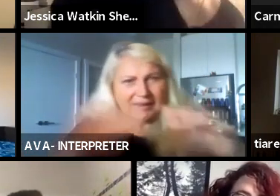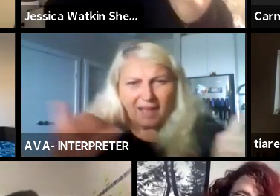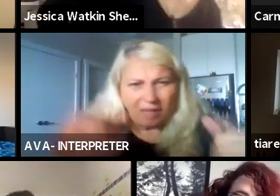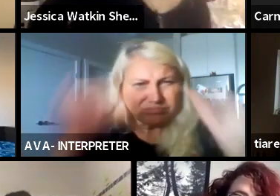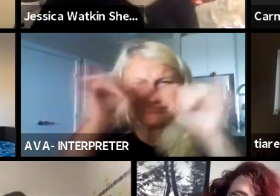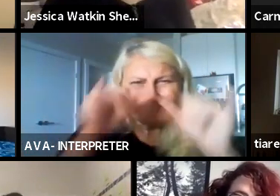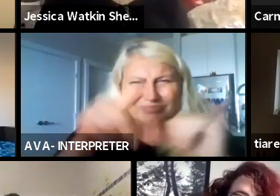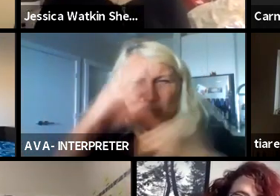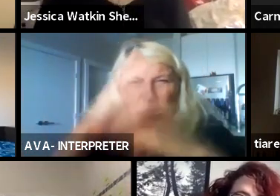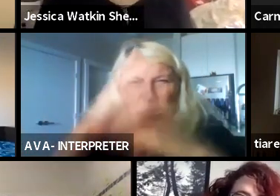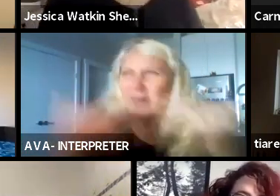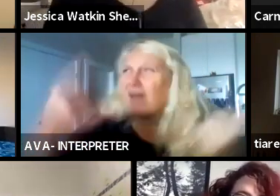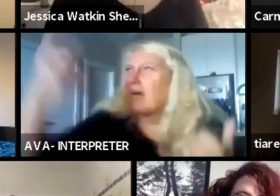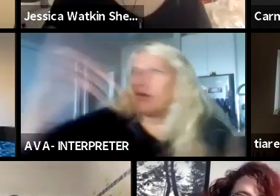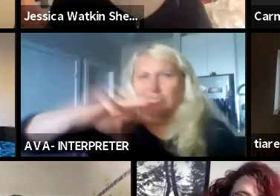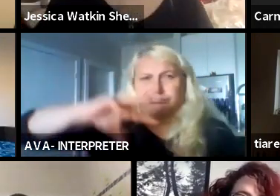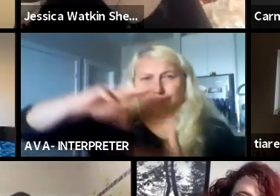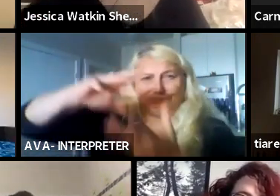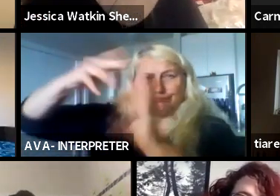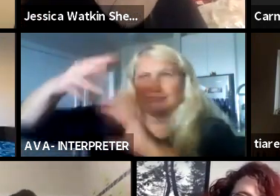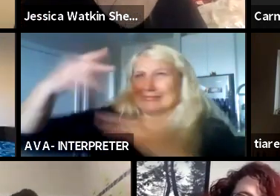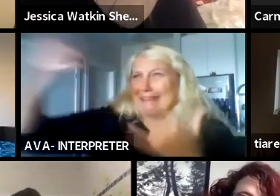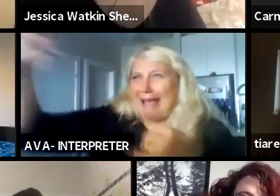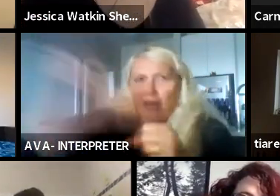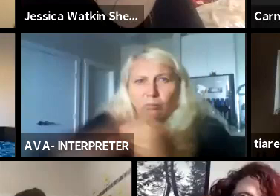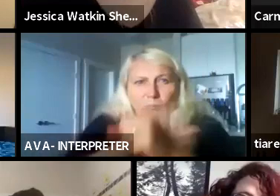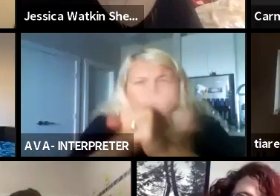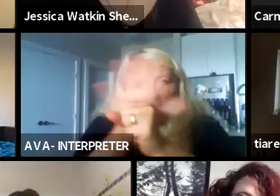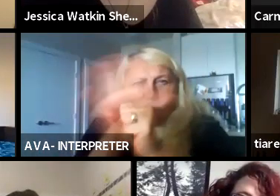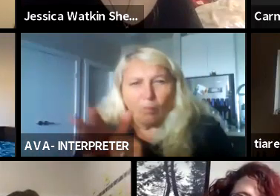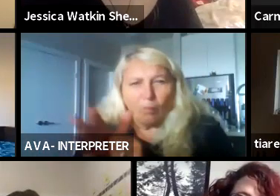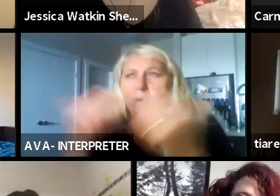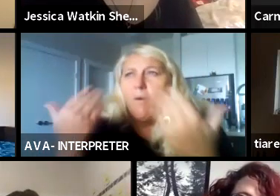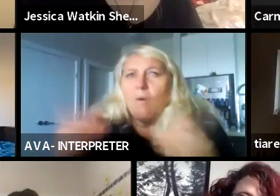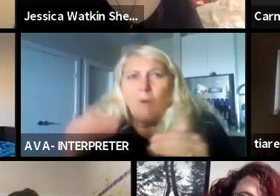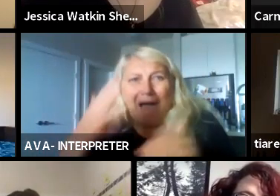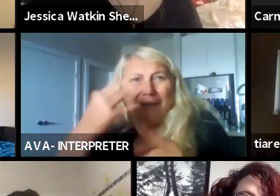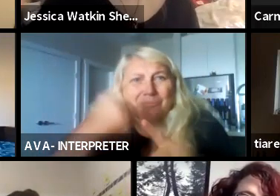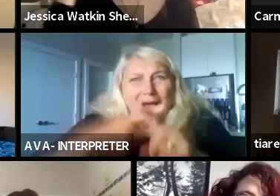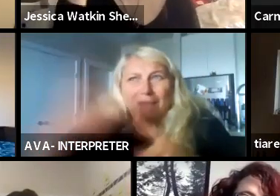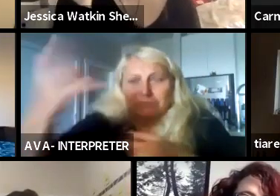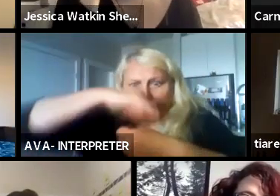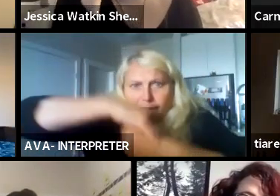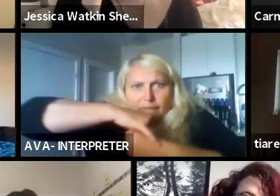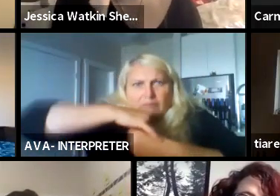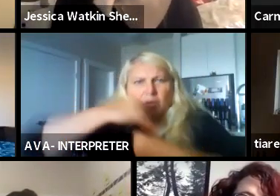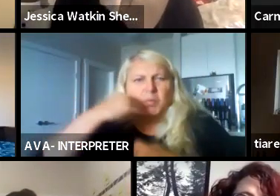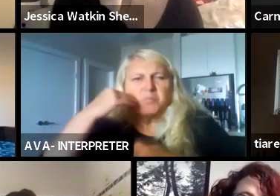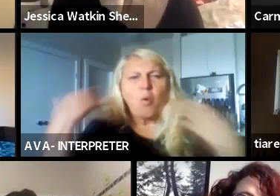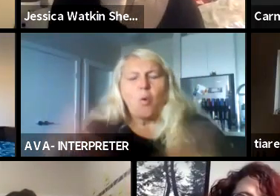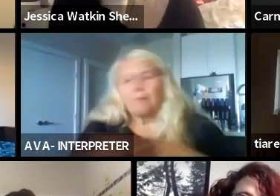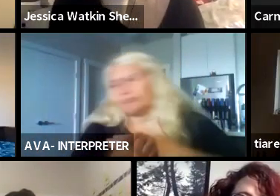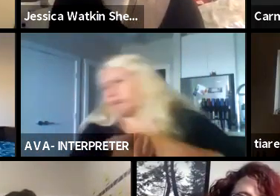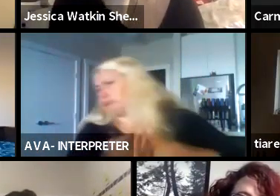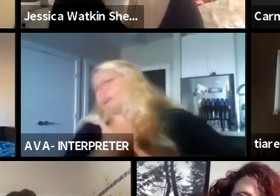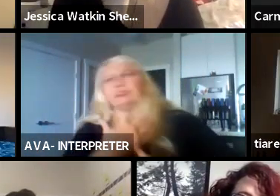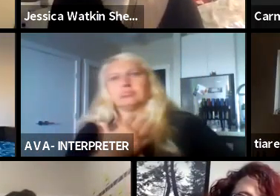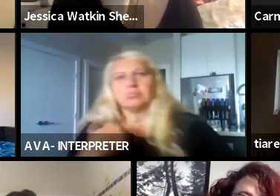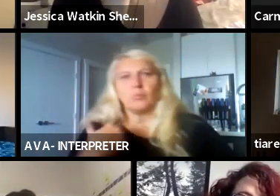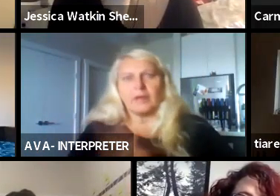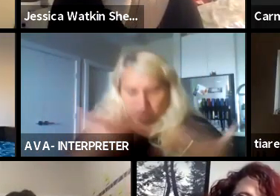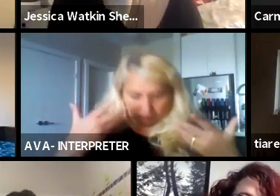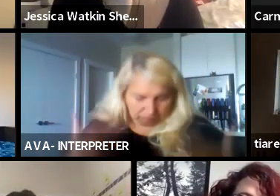and that any time or space that takes us away from that really risks